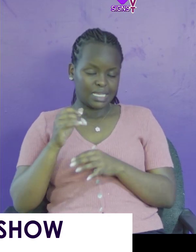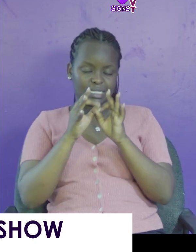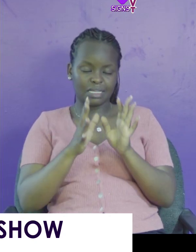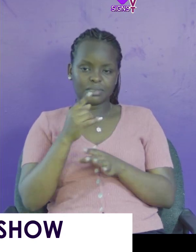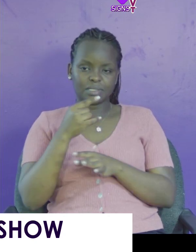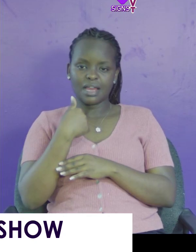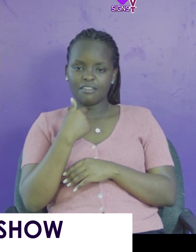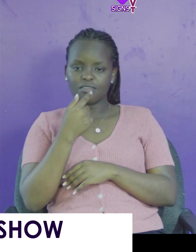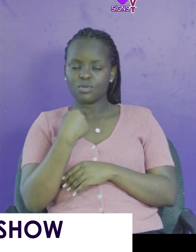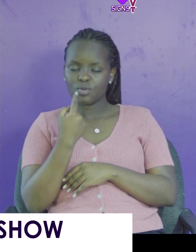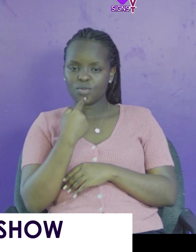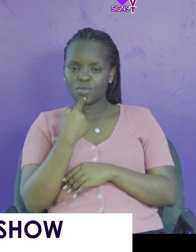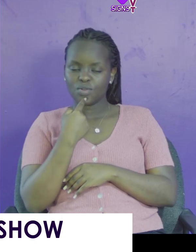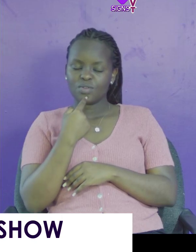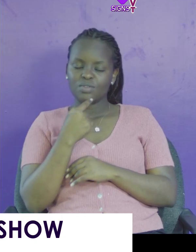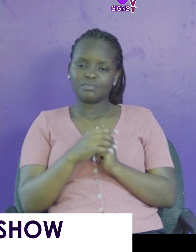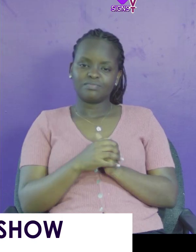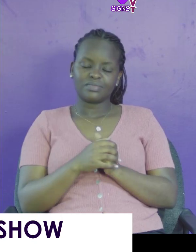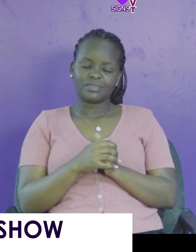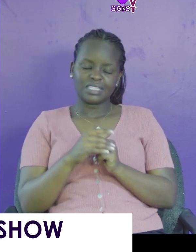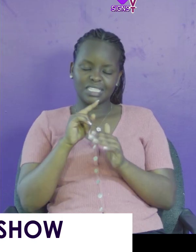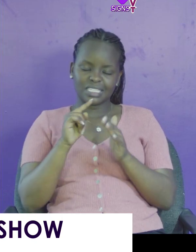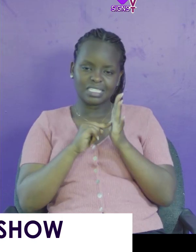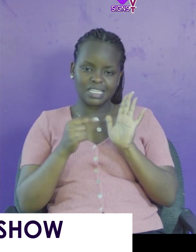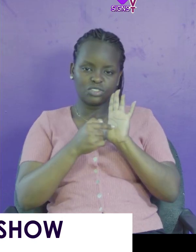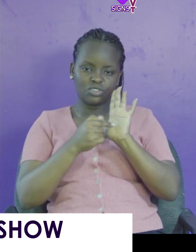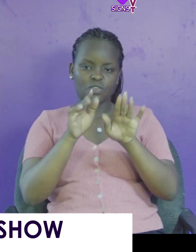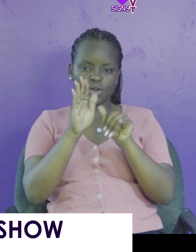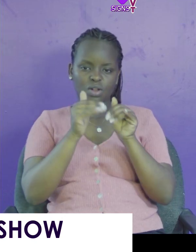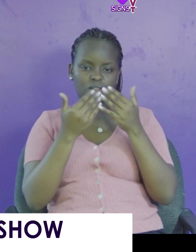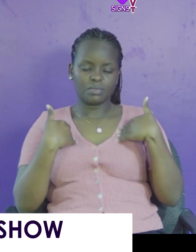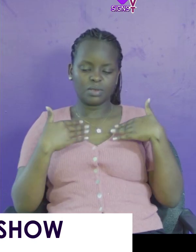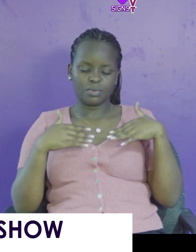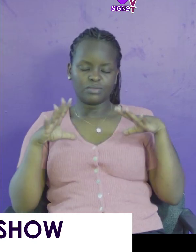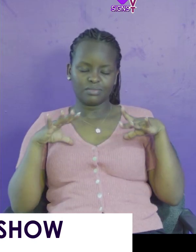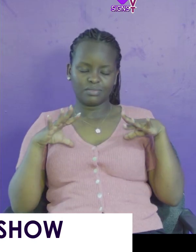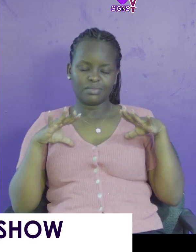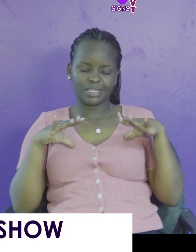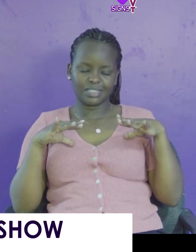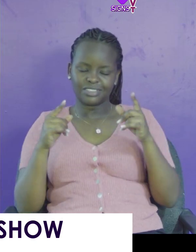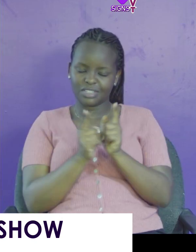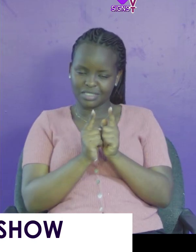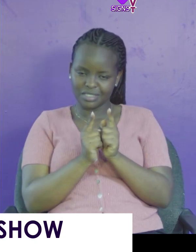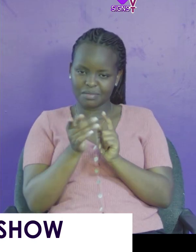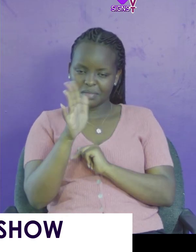interpreter is a woman. So this is a show for everybody. Yes. See you after the break. Yes.